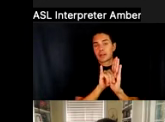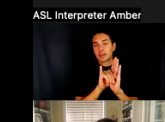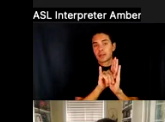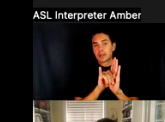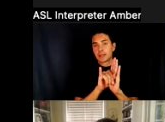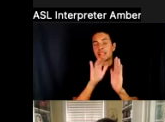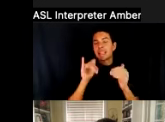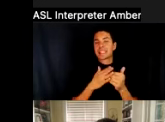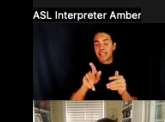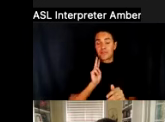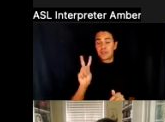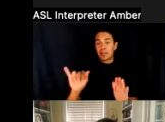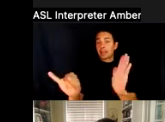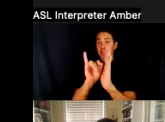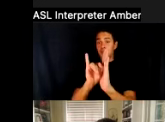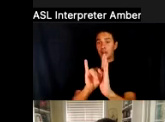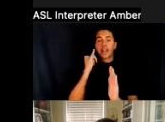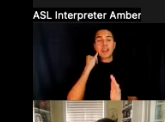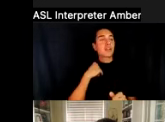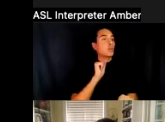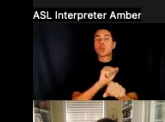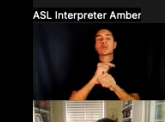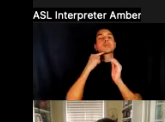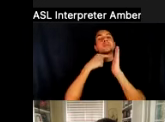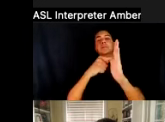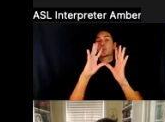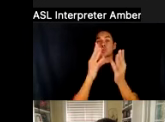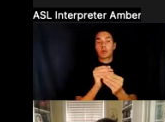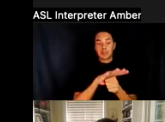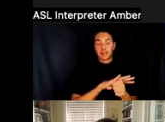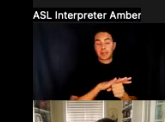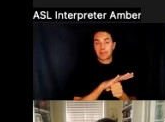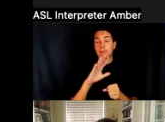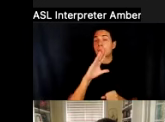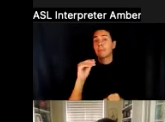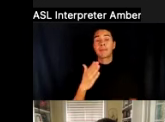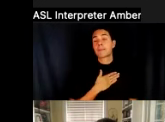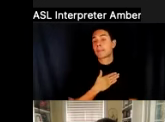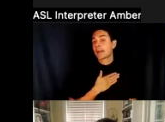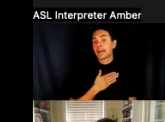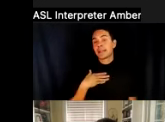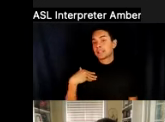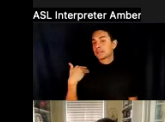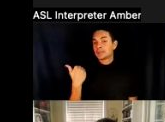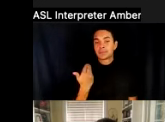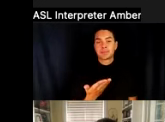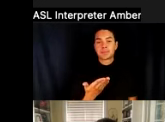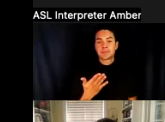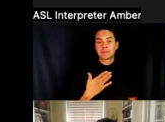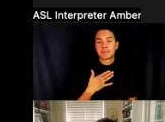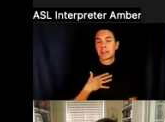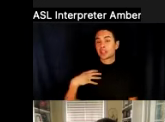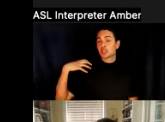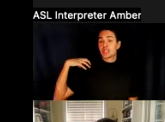the victim. So if I was working in a tribal setting and my chief called me and